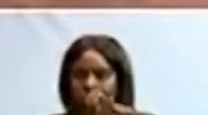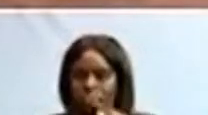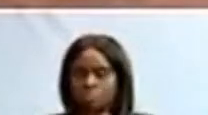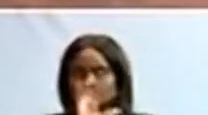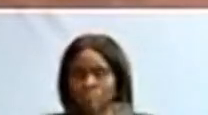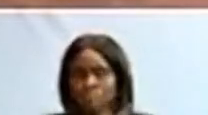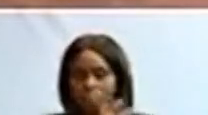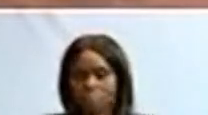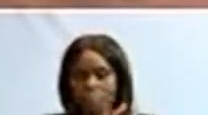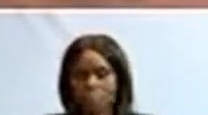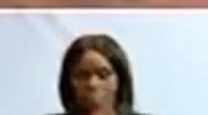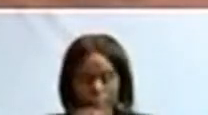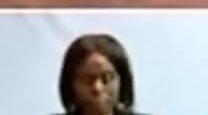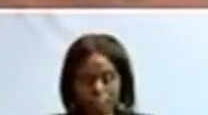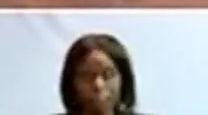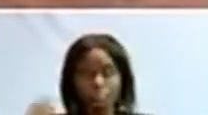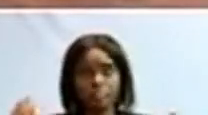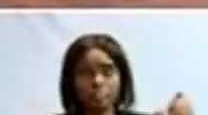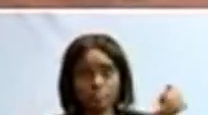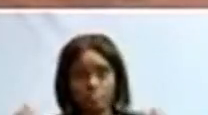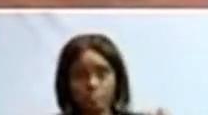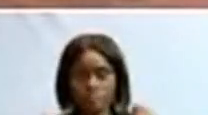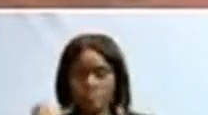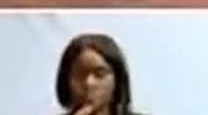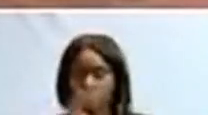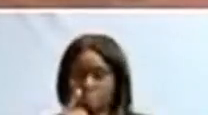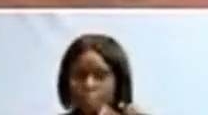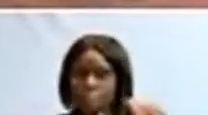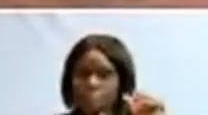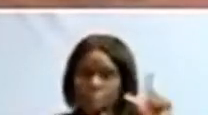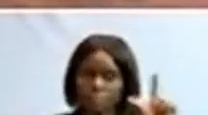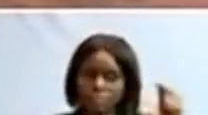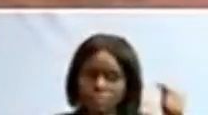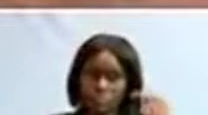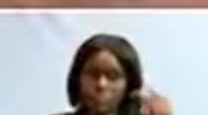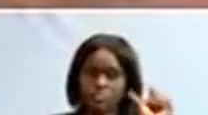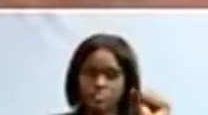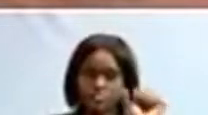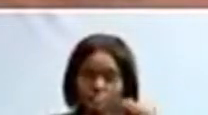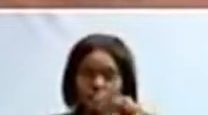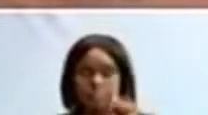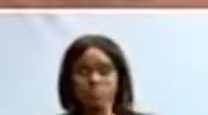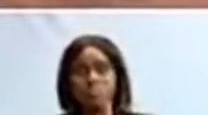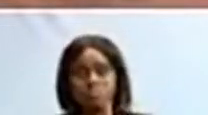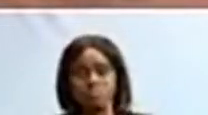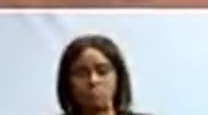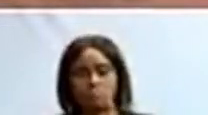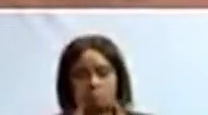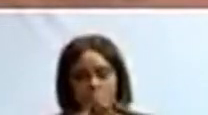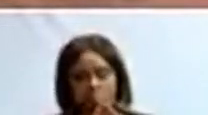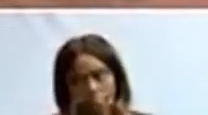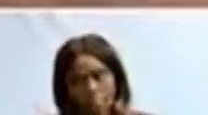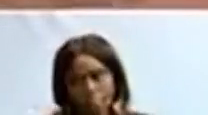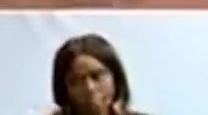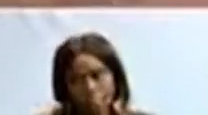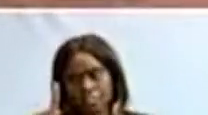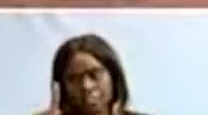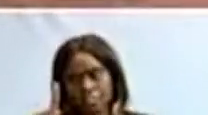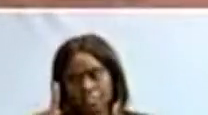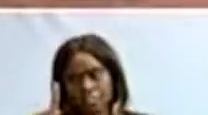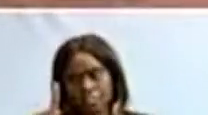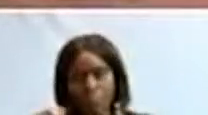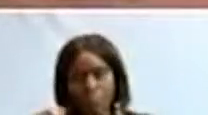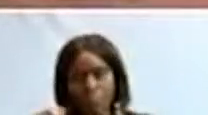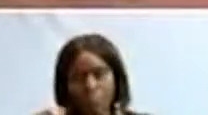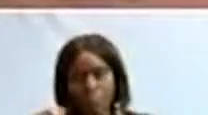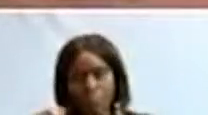salary scales from LGSS 1 to LGSS